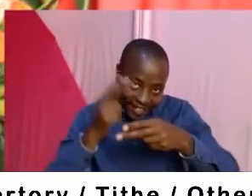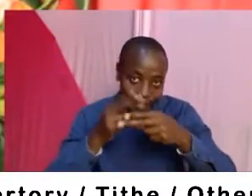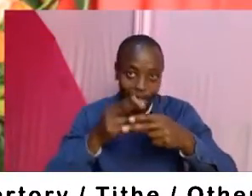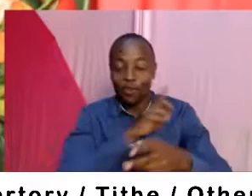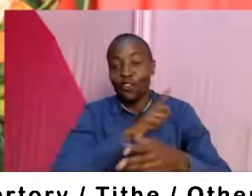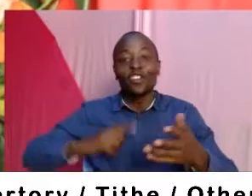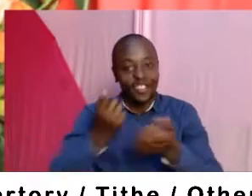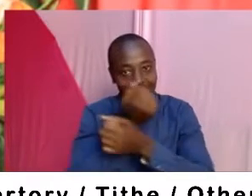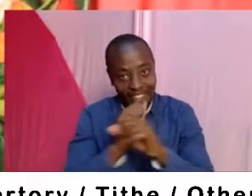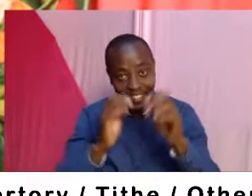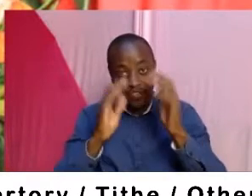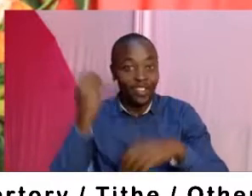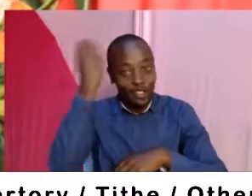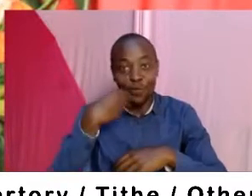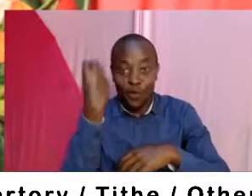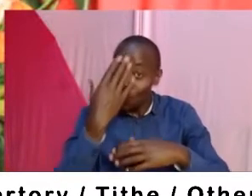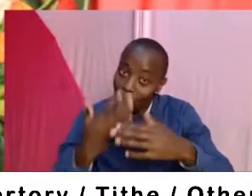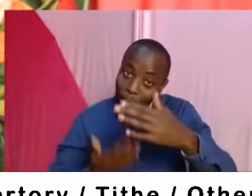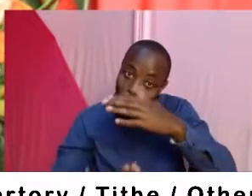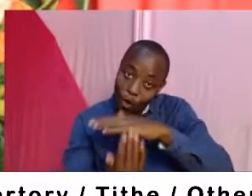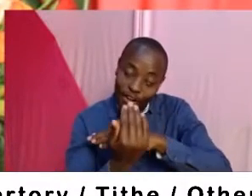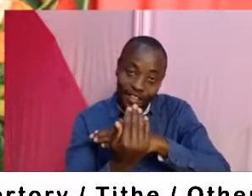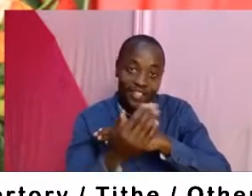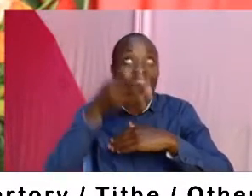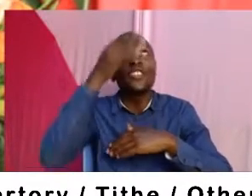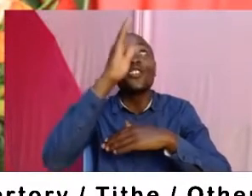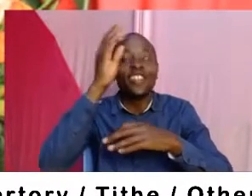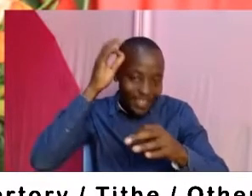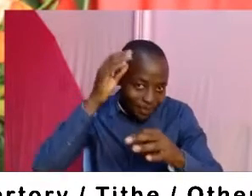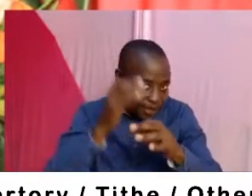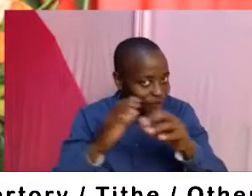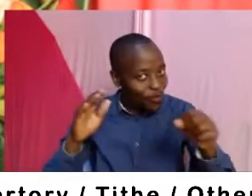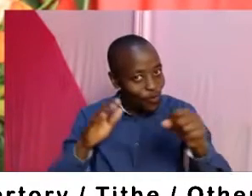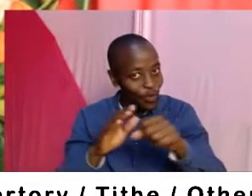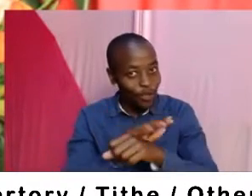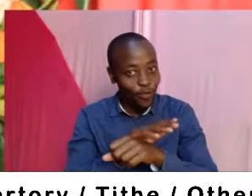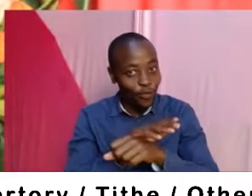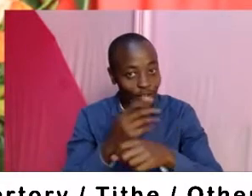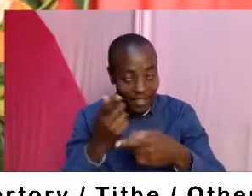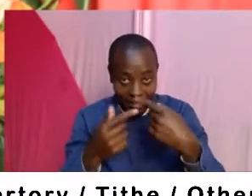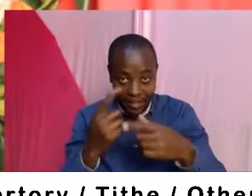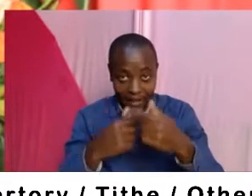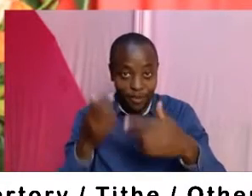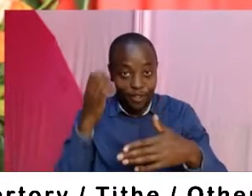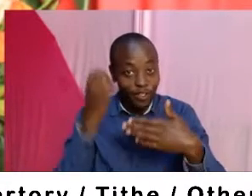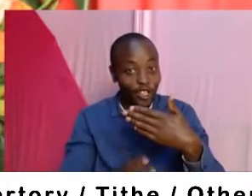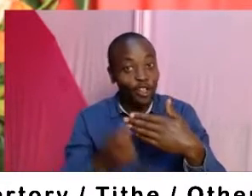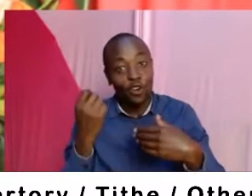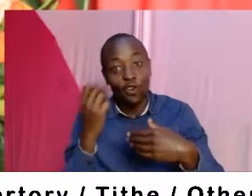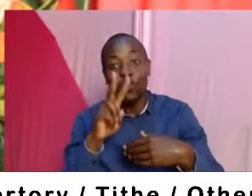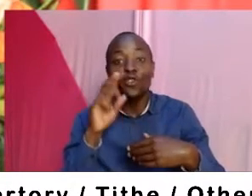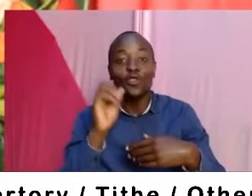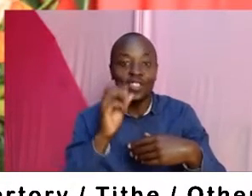of our Lord and our Savior this wonderful, beautiful morning. God has been so faithful. We are nearing the end of 2020, and the